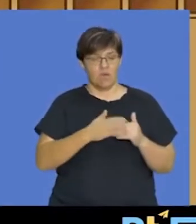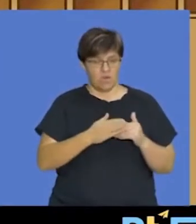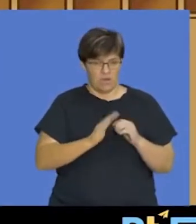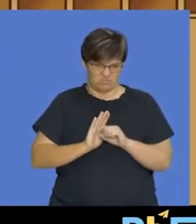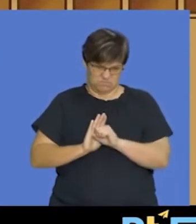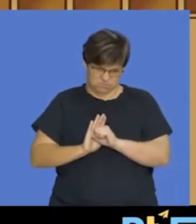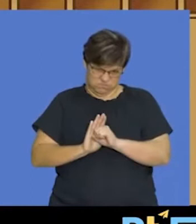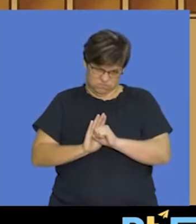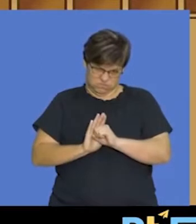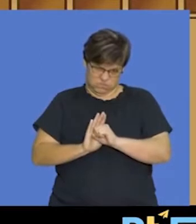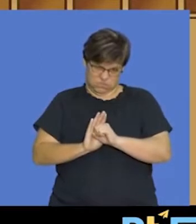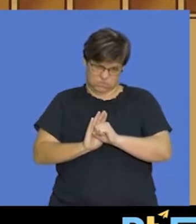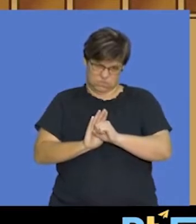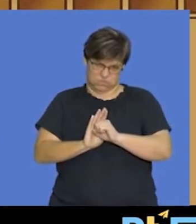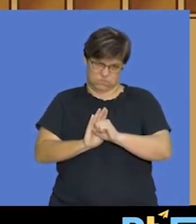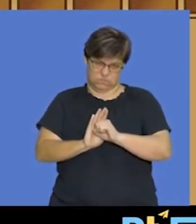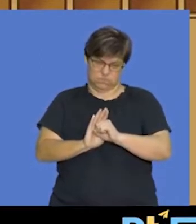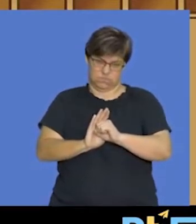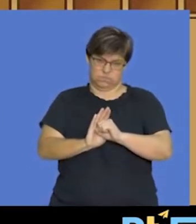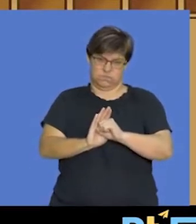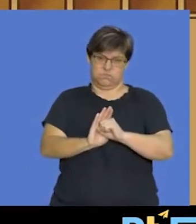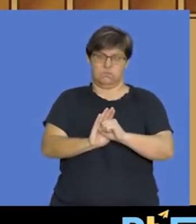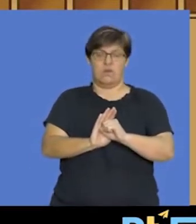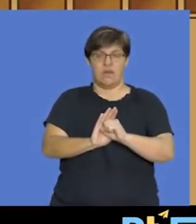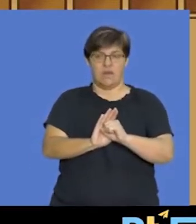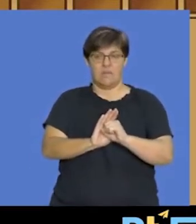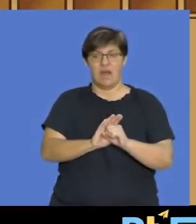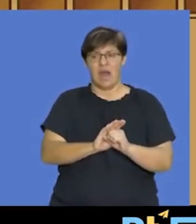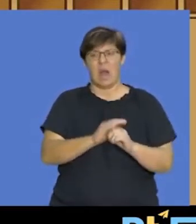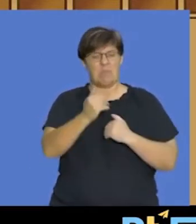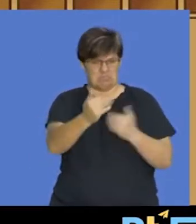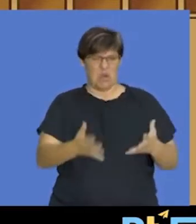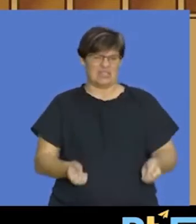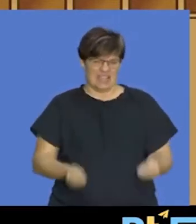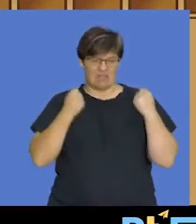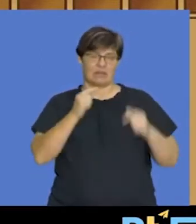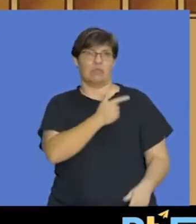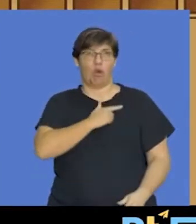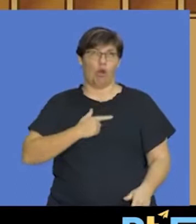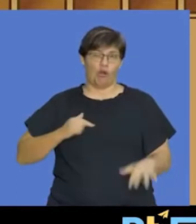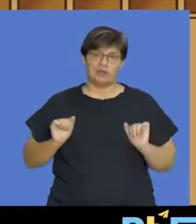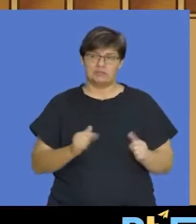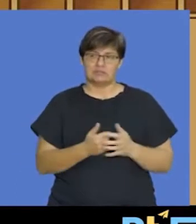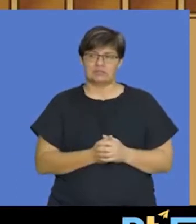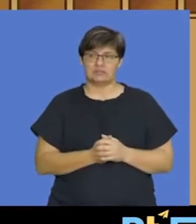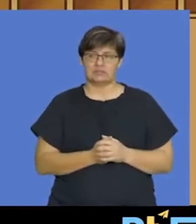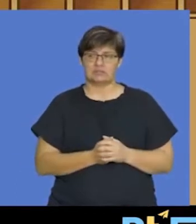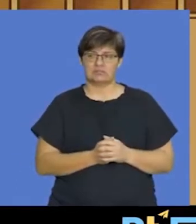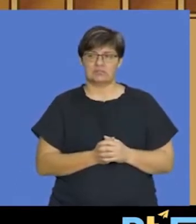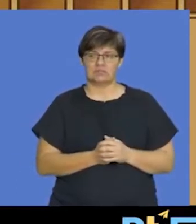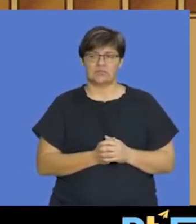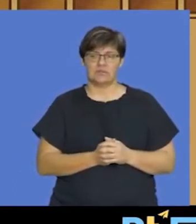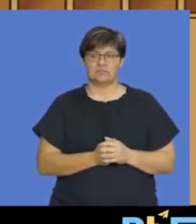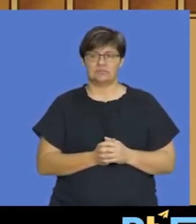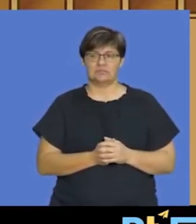going and we apply, and it's getting bigger and bigger. So it's quite a heavy box, which is why it's taking so long. So we